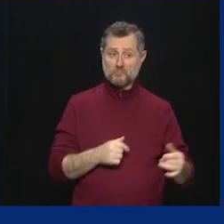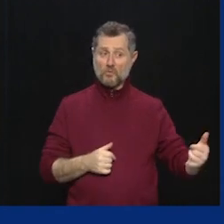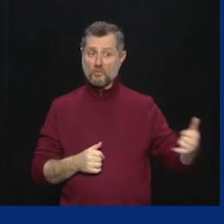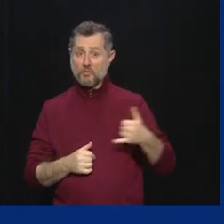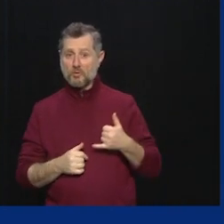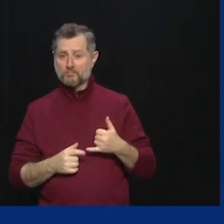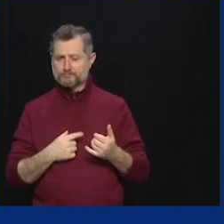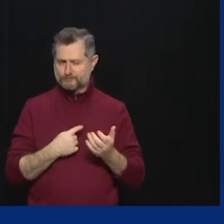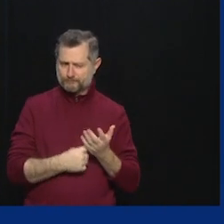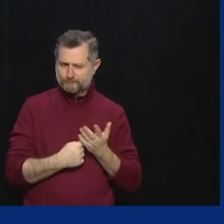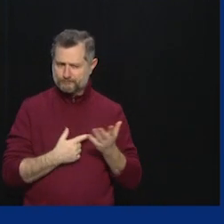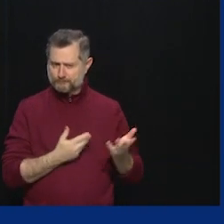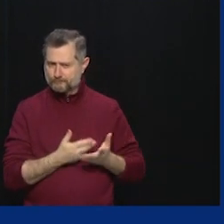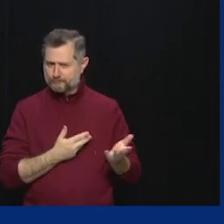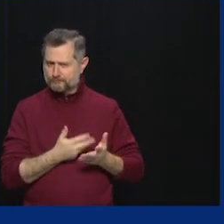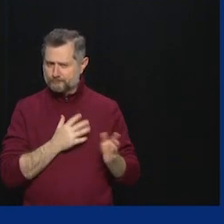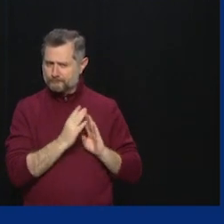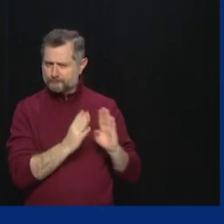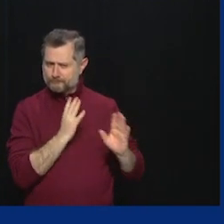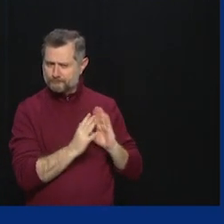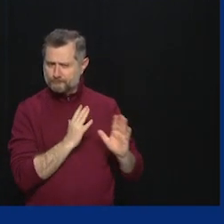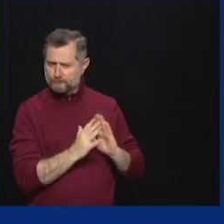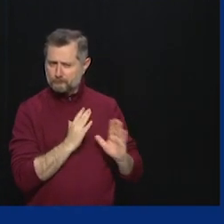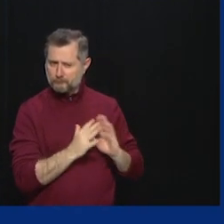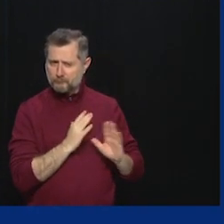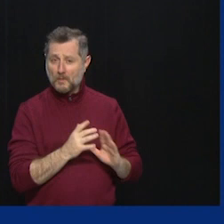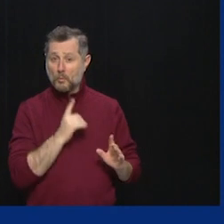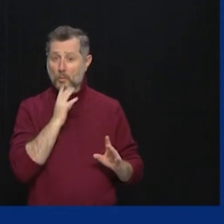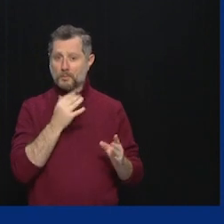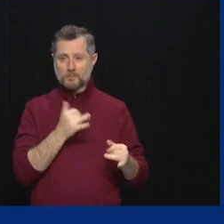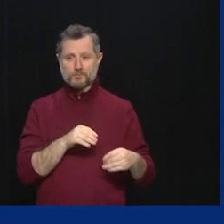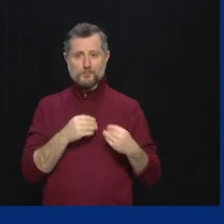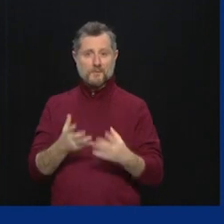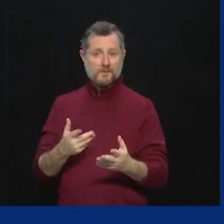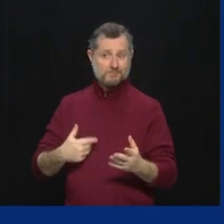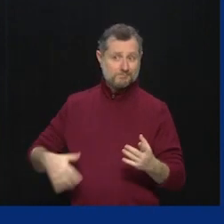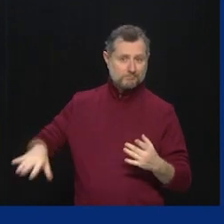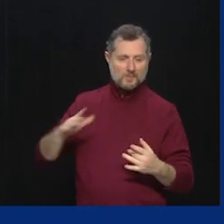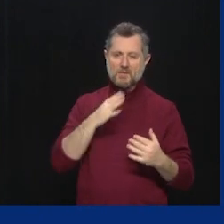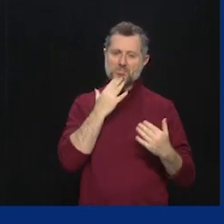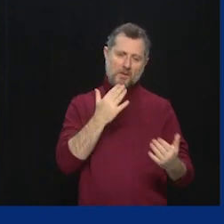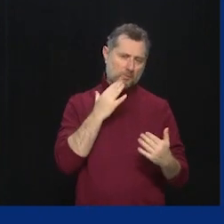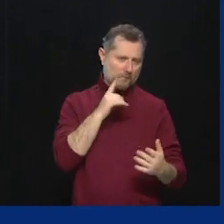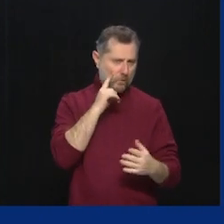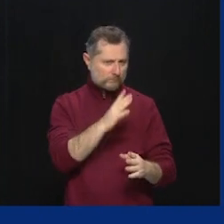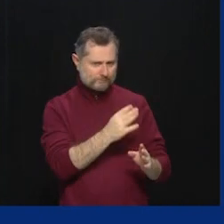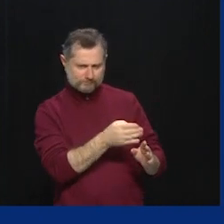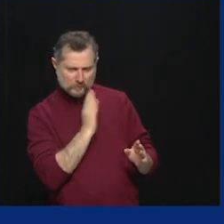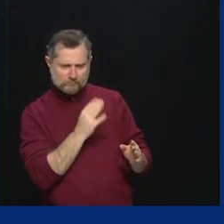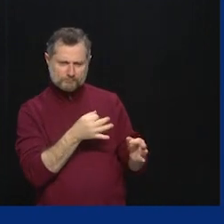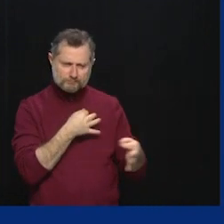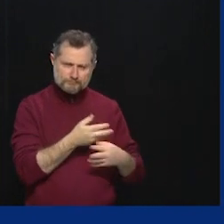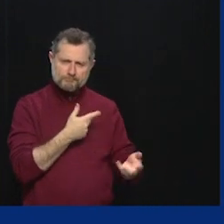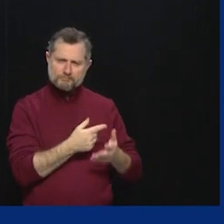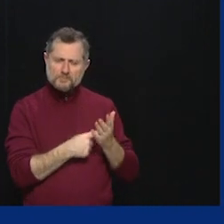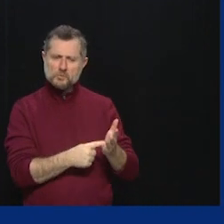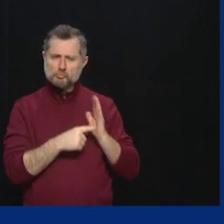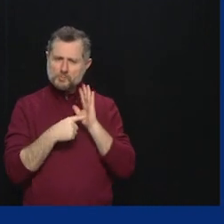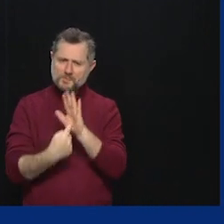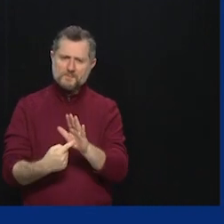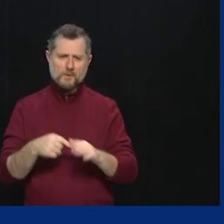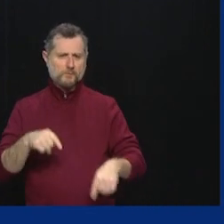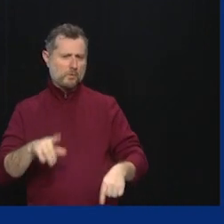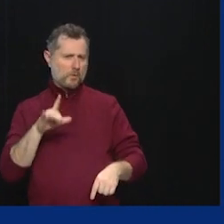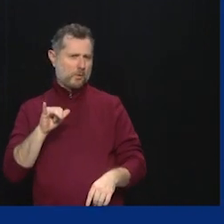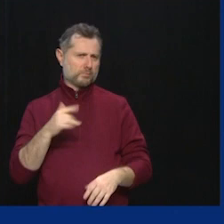in the community, and hopefully we've delivered it for you. Thank you for your frankness, thank you for your bluntness, and thank you for representing the citizens of Long Island so well. We really